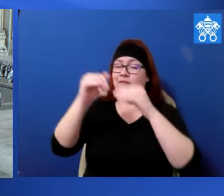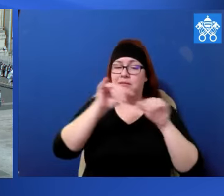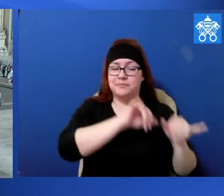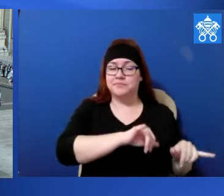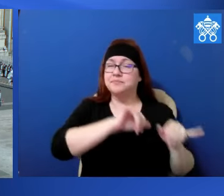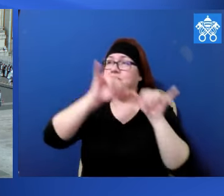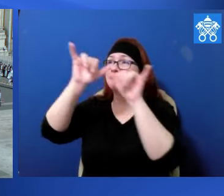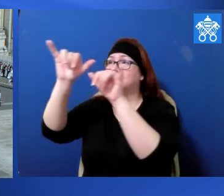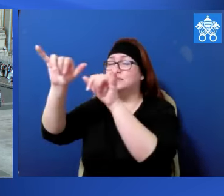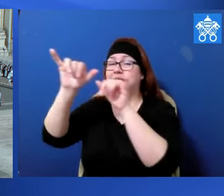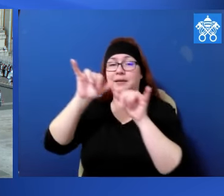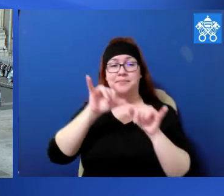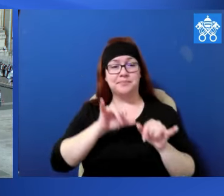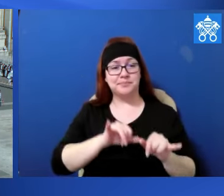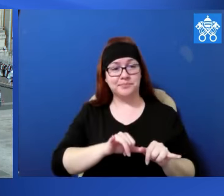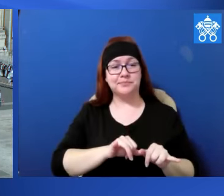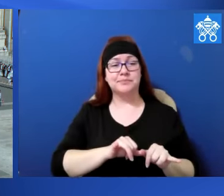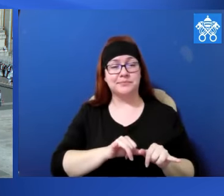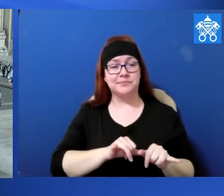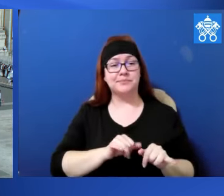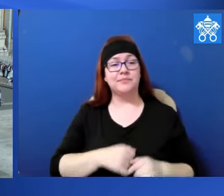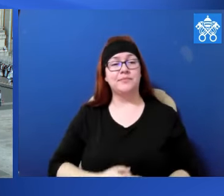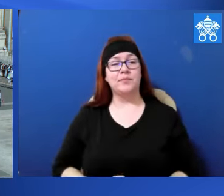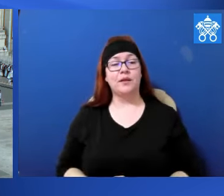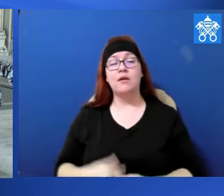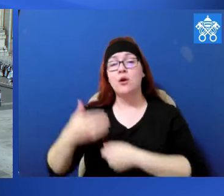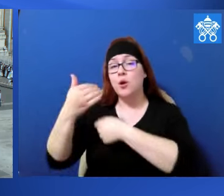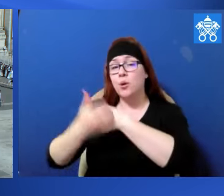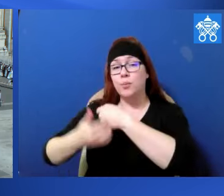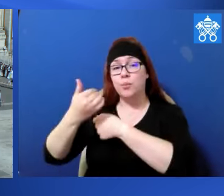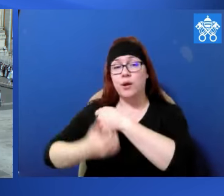in cielo et in terra.